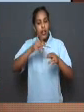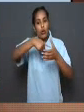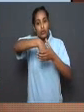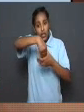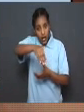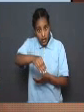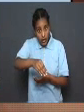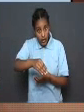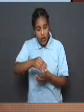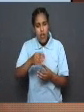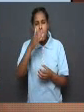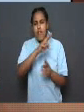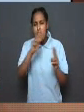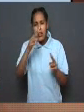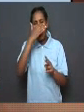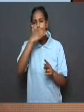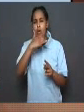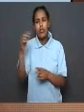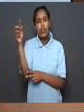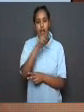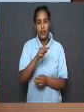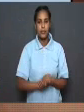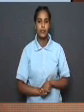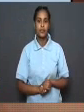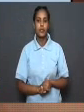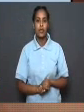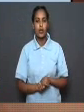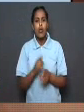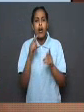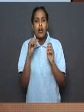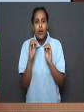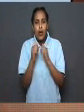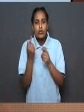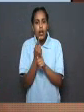outside on a very hot day. What would happen?